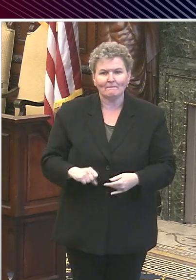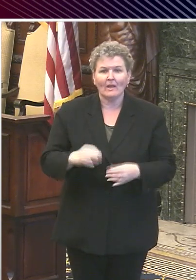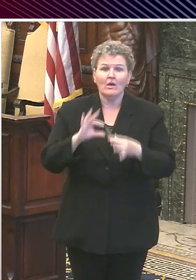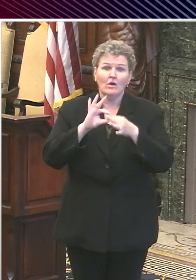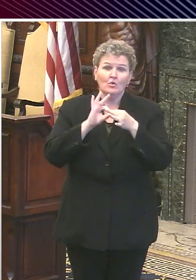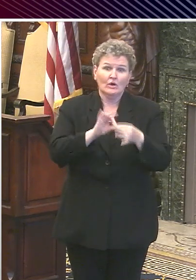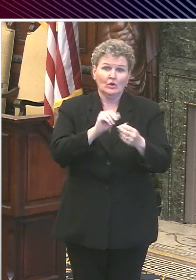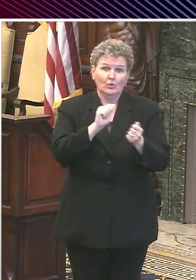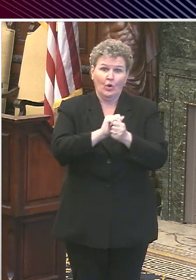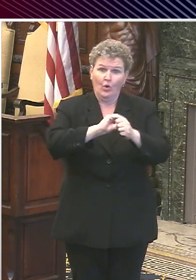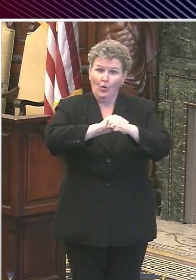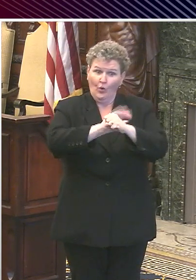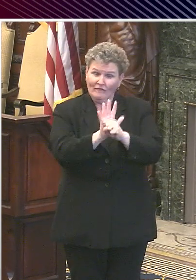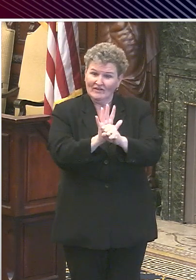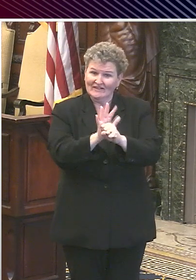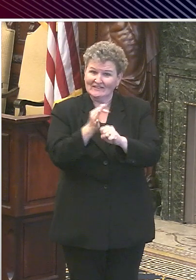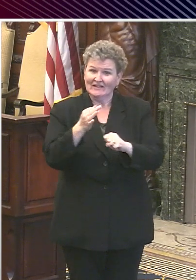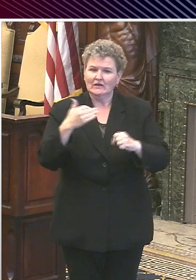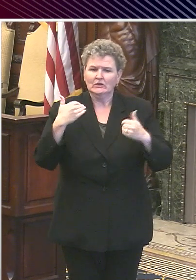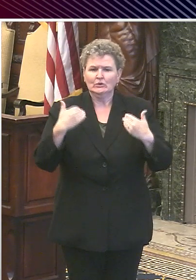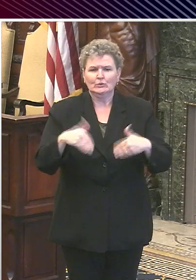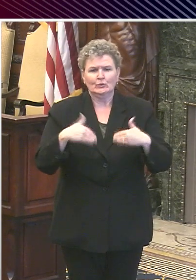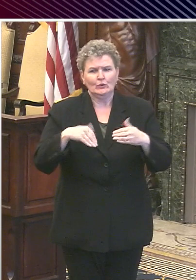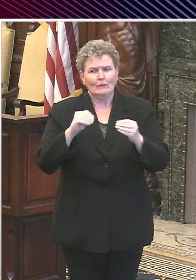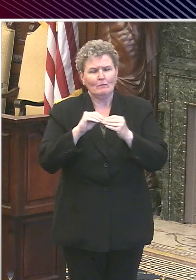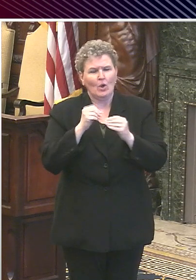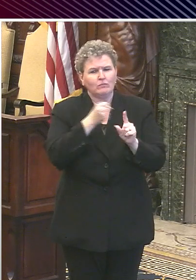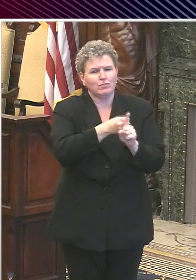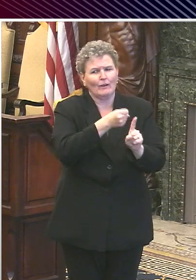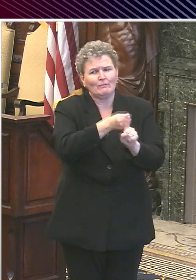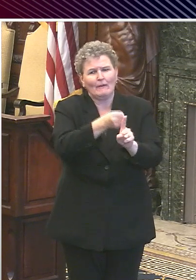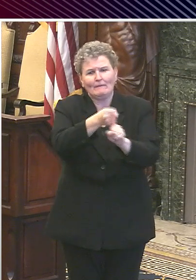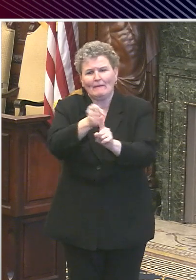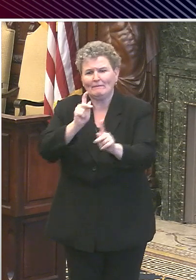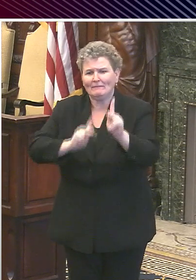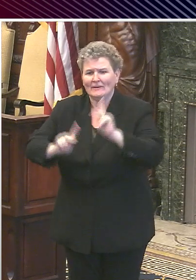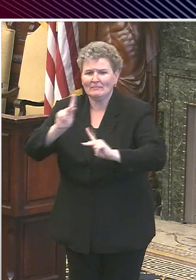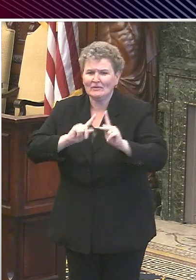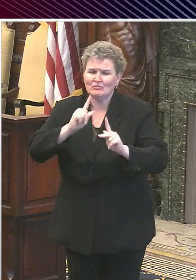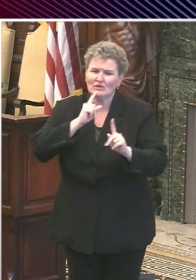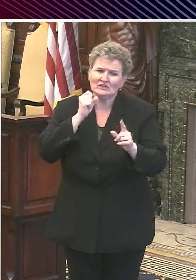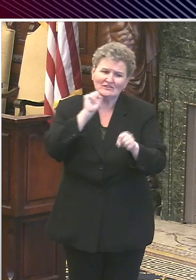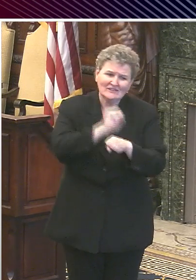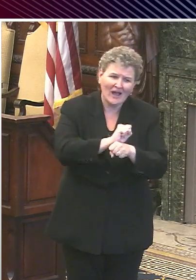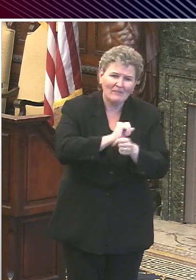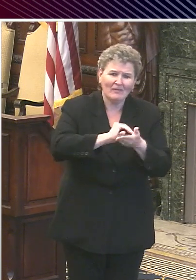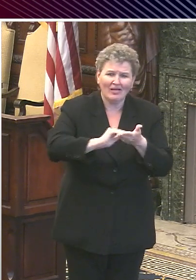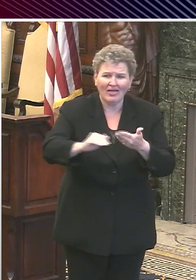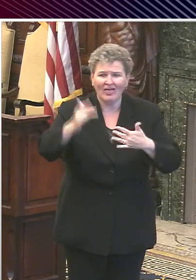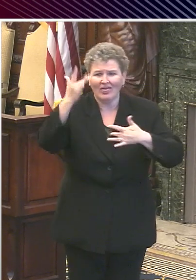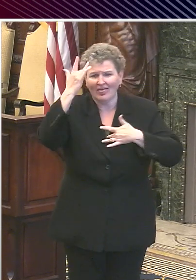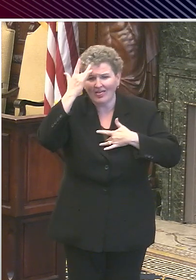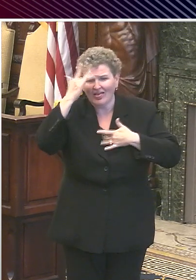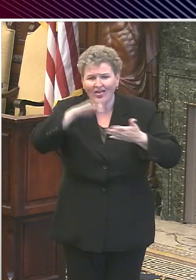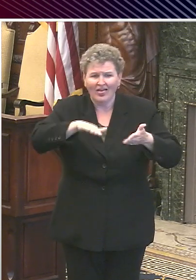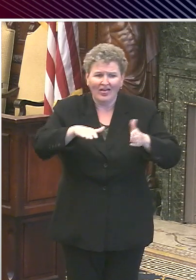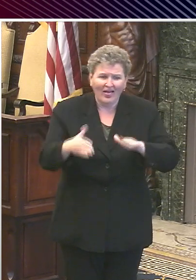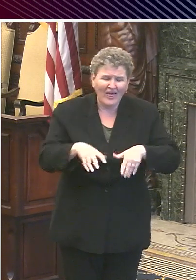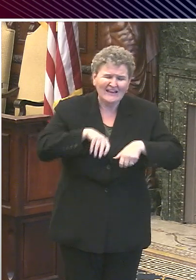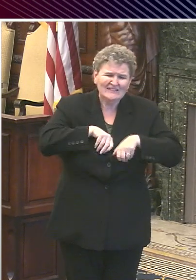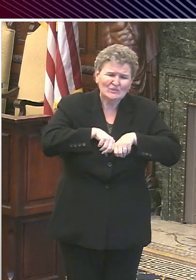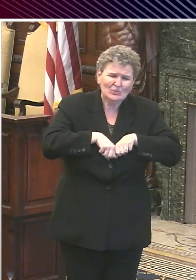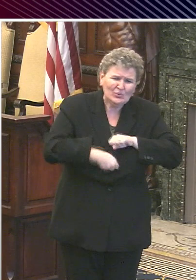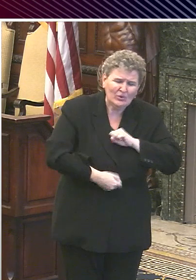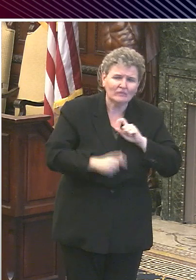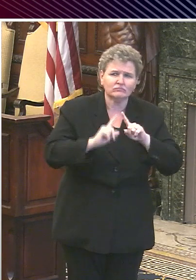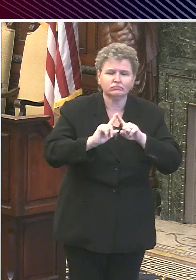are greater than ever. Job, threat of eviction, isolation, fear of sickness or death, grief, and much more. In